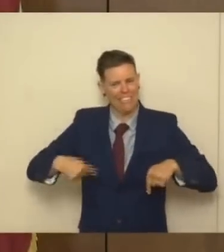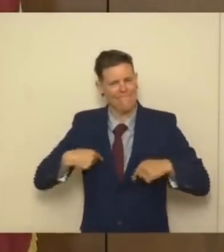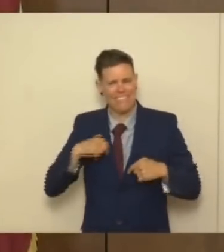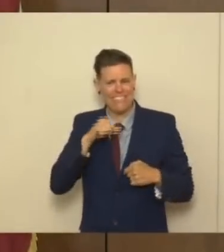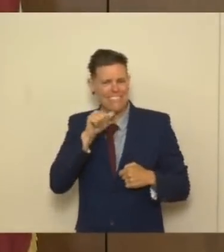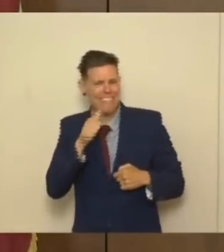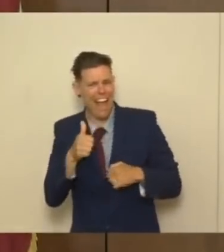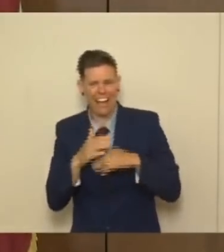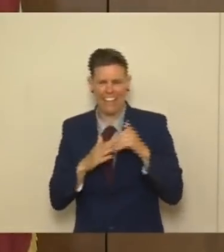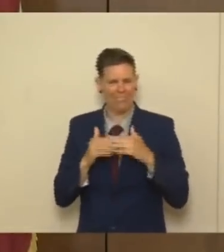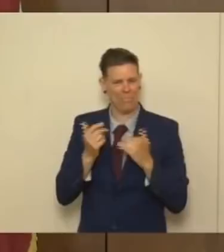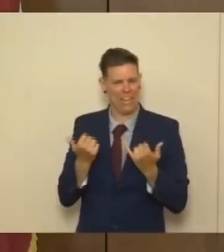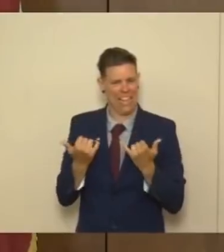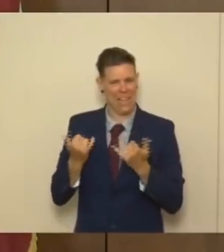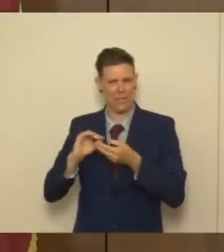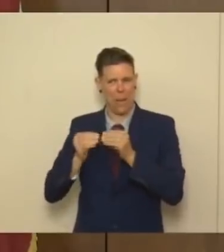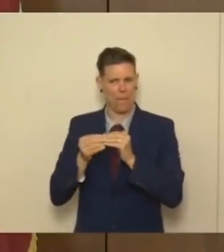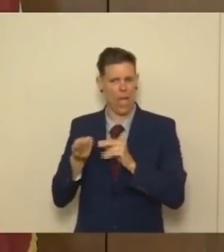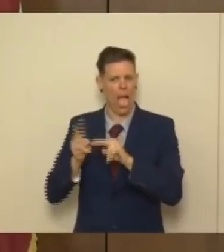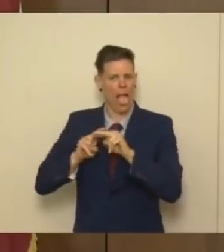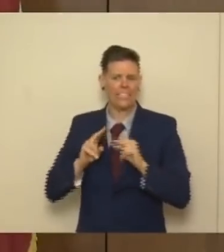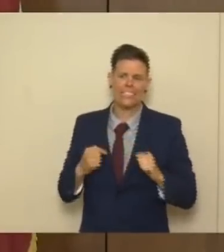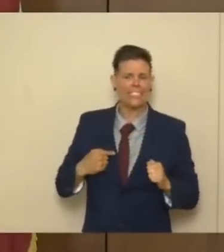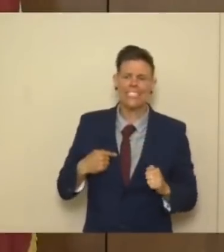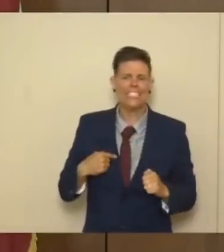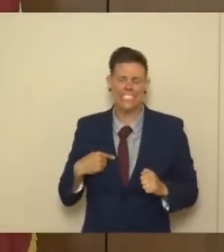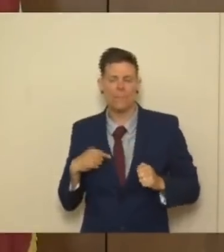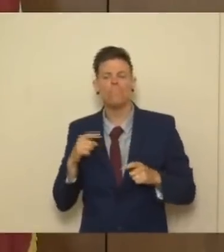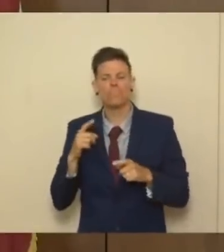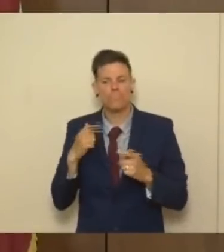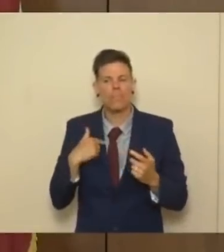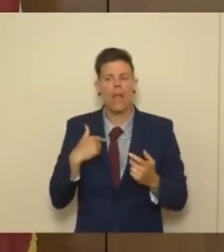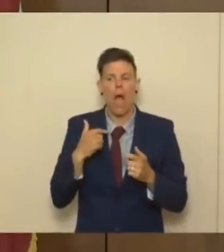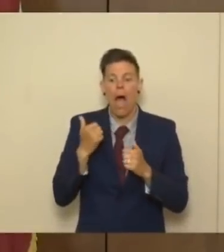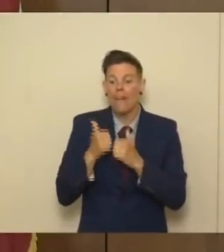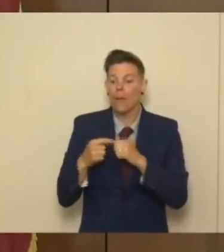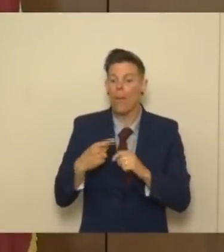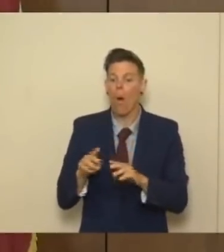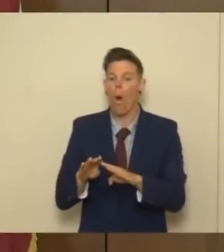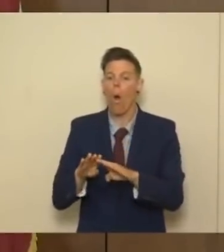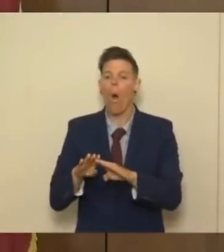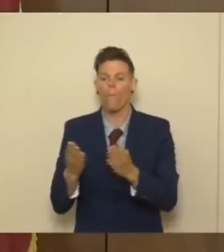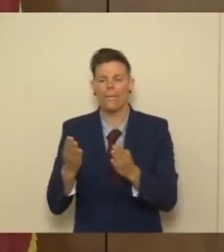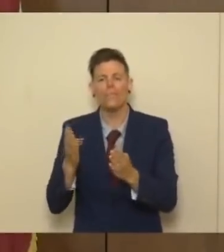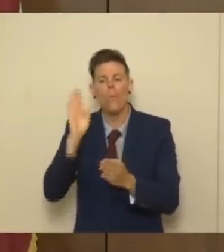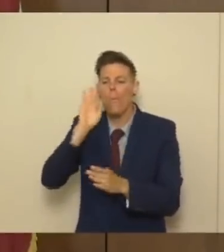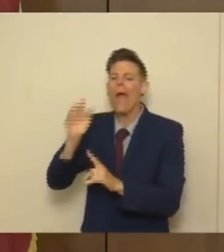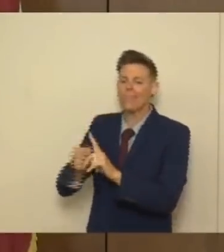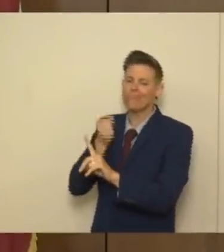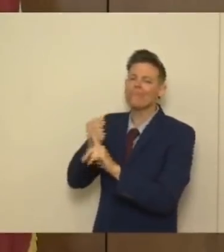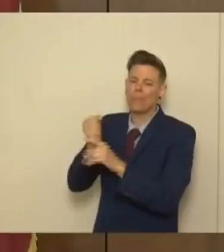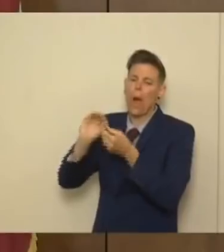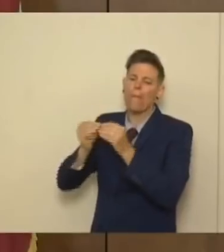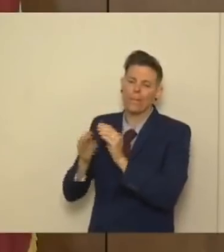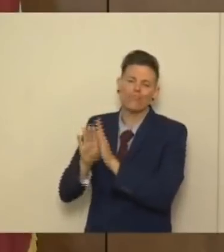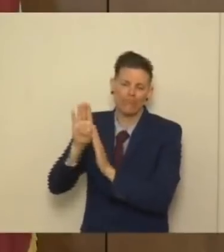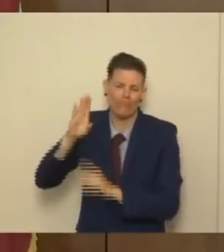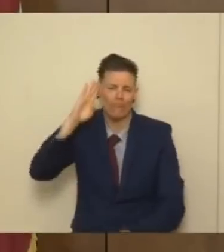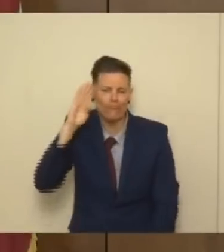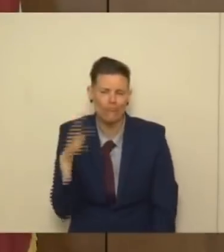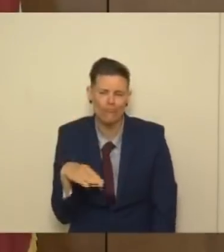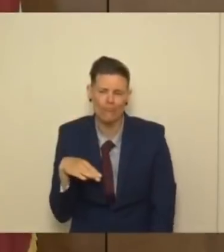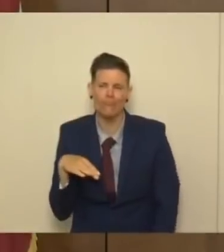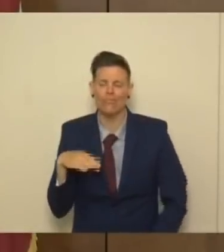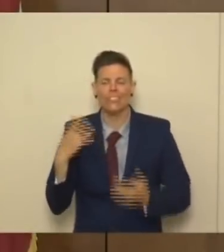every time I introduce risk, we're going to see an increase. We just are. We know that because people are moving around. But if it